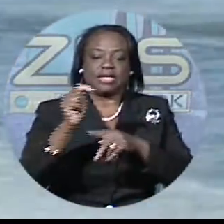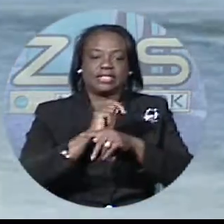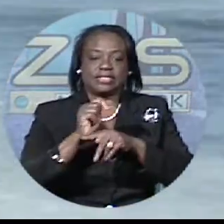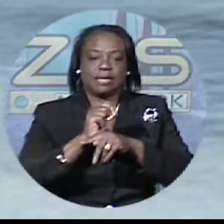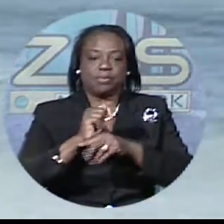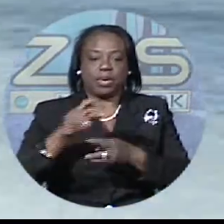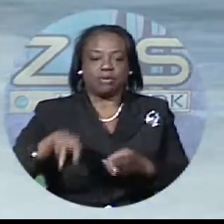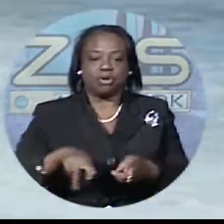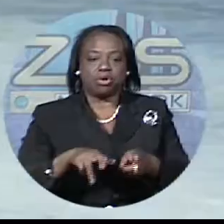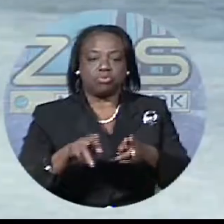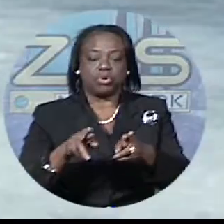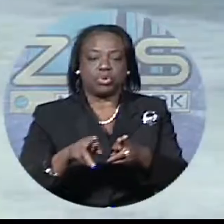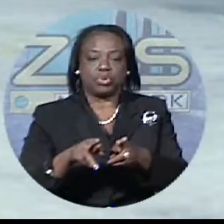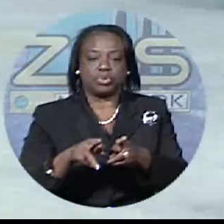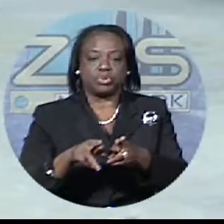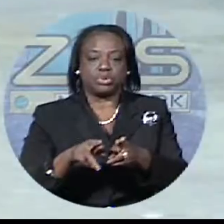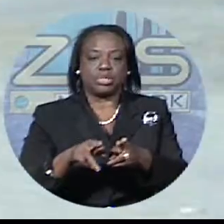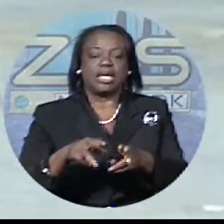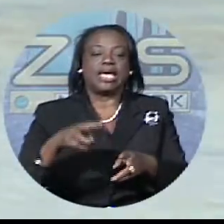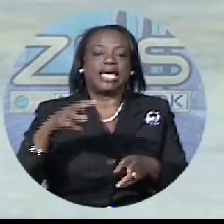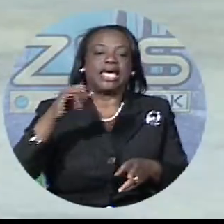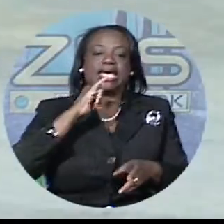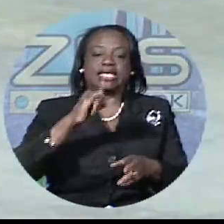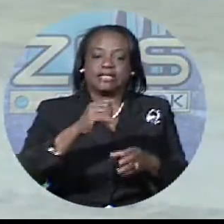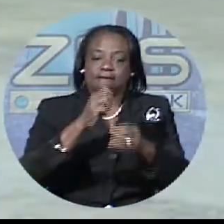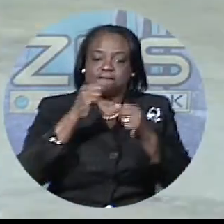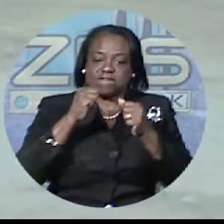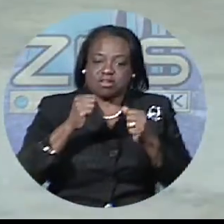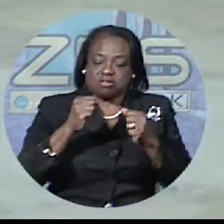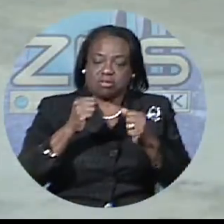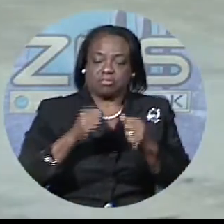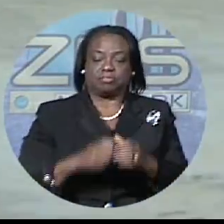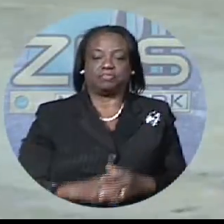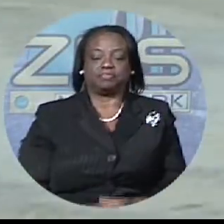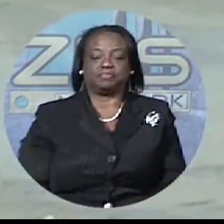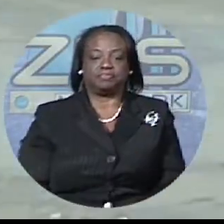have lost a part of it, but it's holding firm. Italia Hall, ZNS Network News.